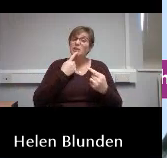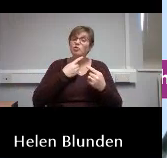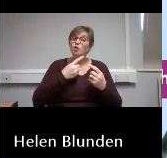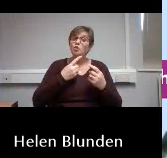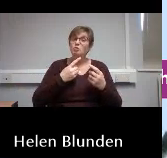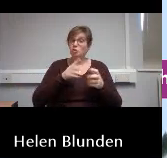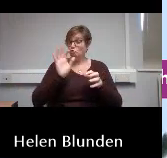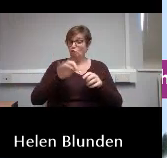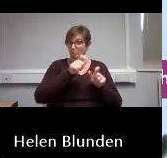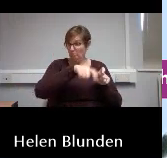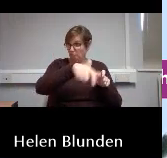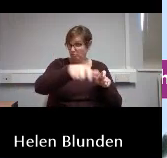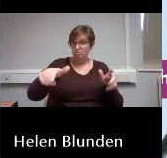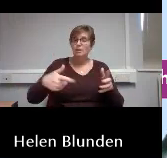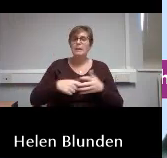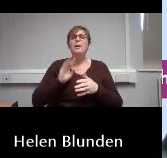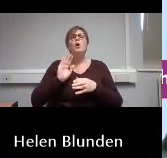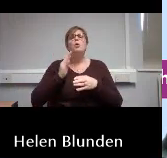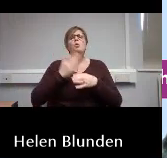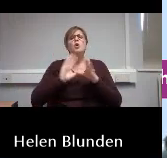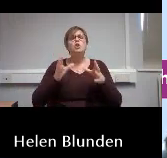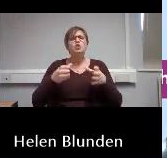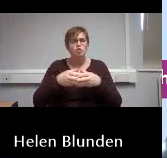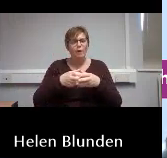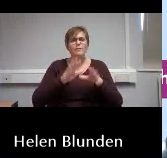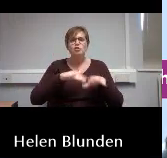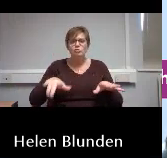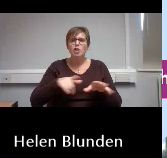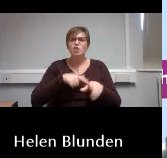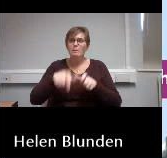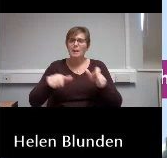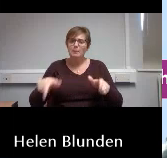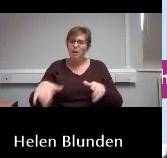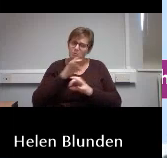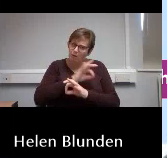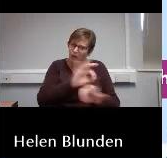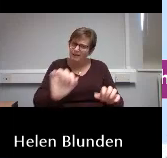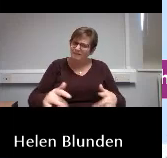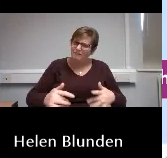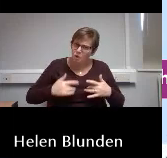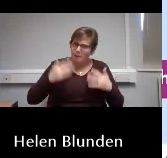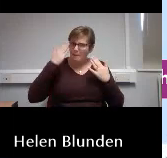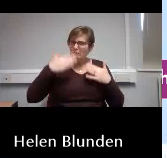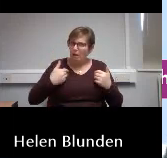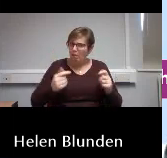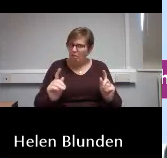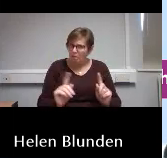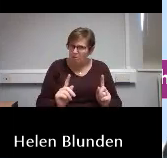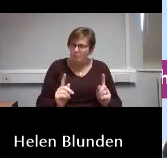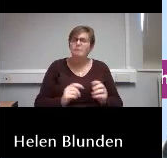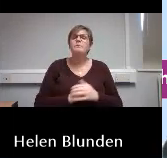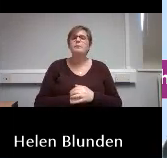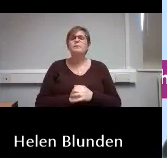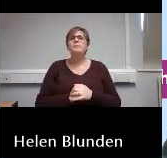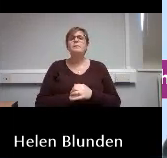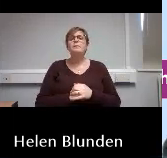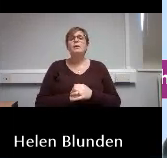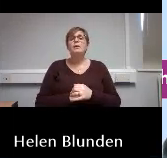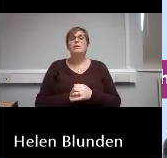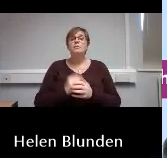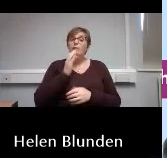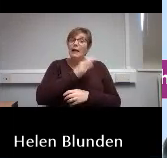A workshop was held for children and young people where they were asked their views about mental health too. They were asked,